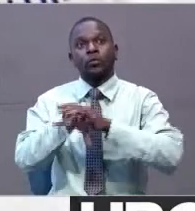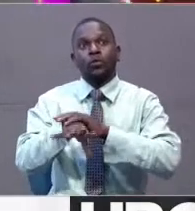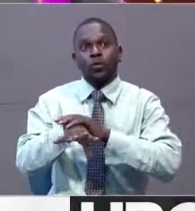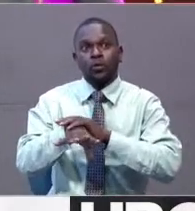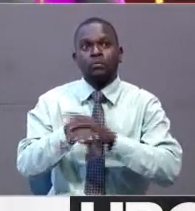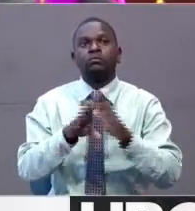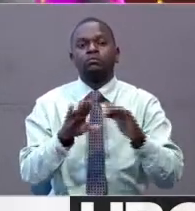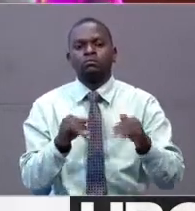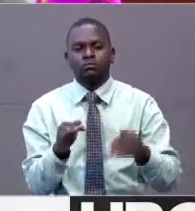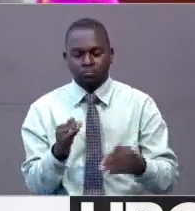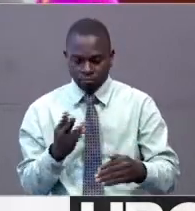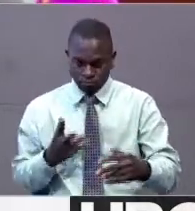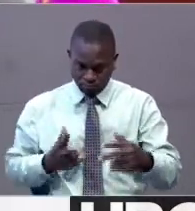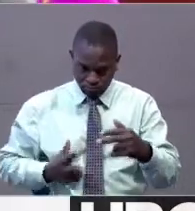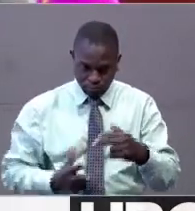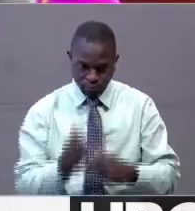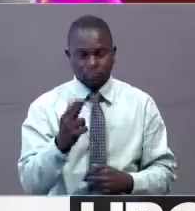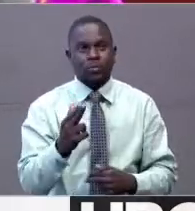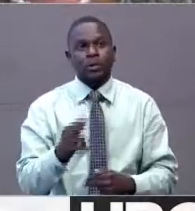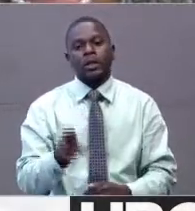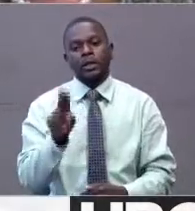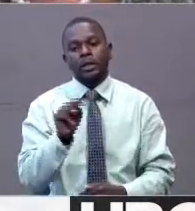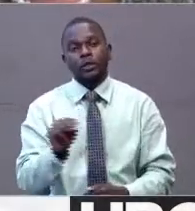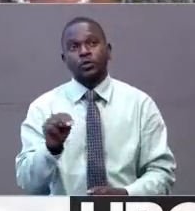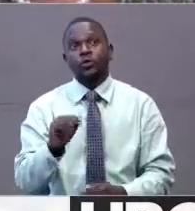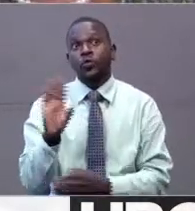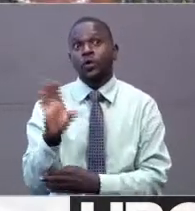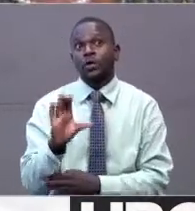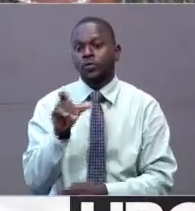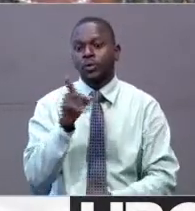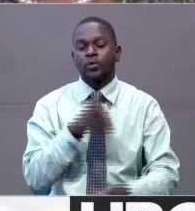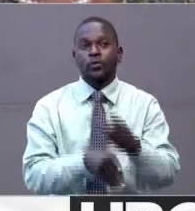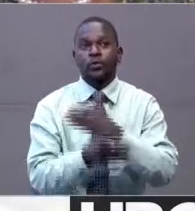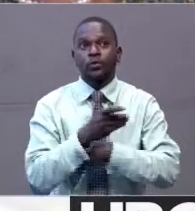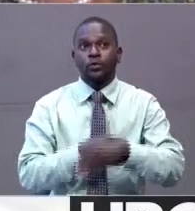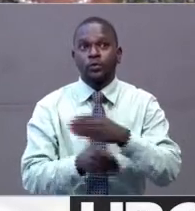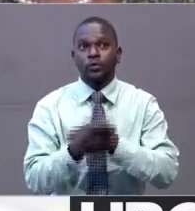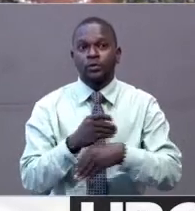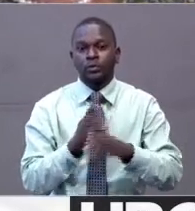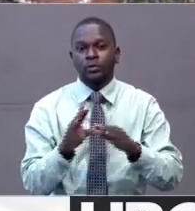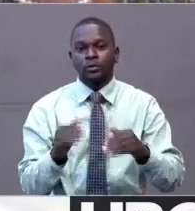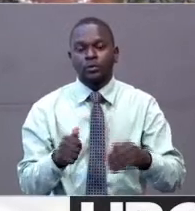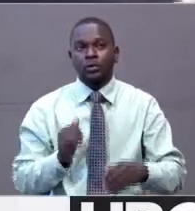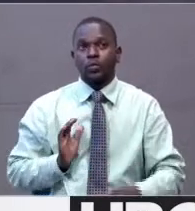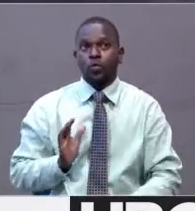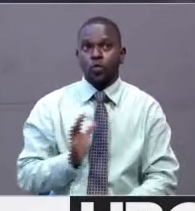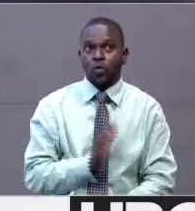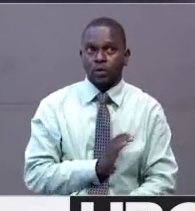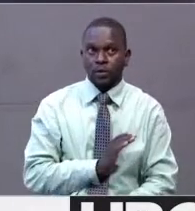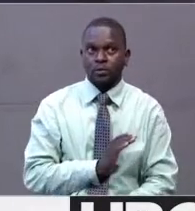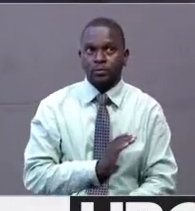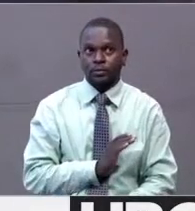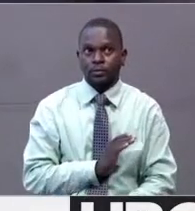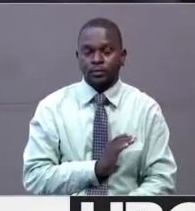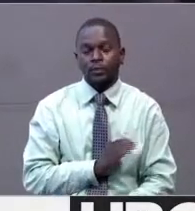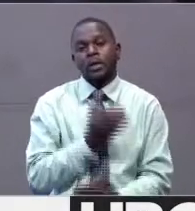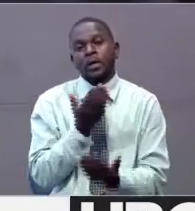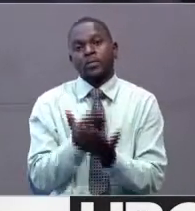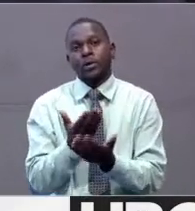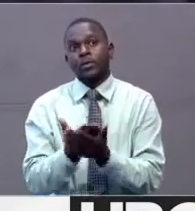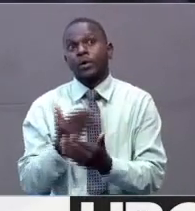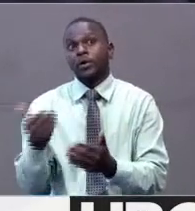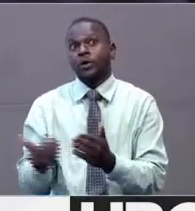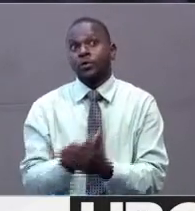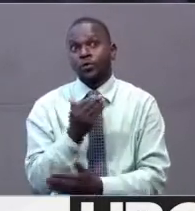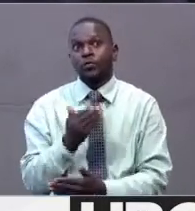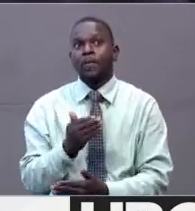Asamo, was inaugurating the National Council for Persons with Disability Board. She asked the new board